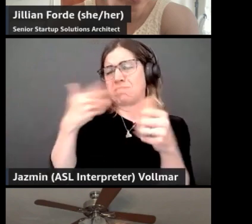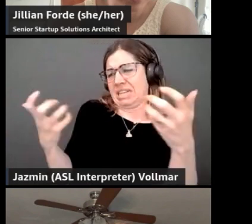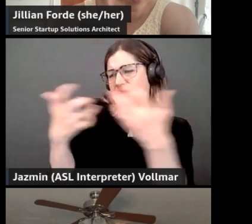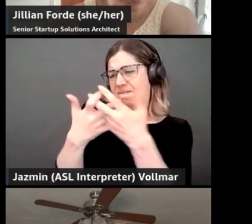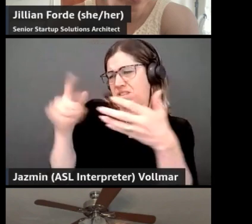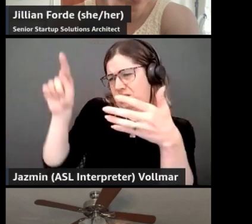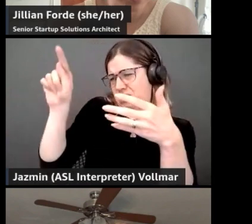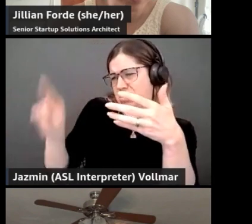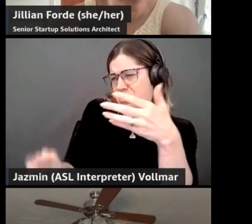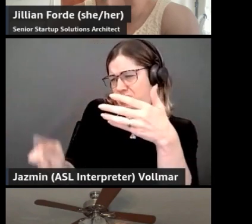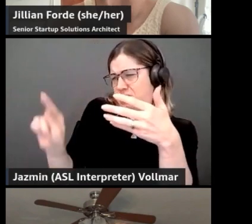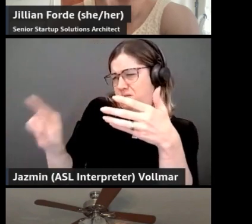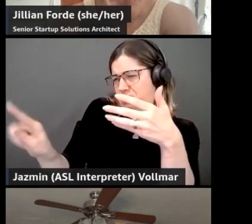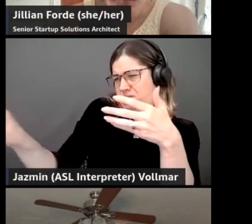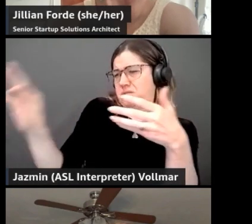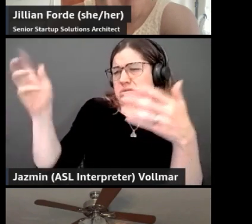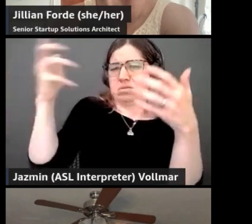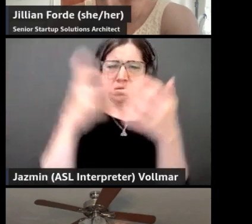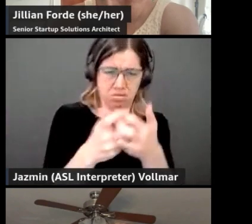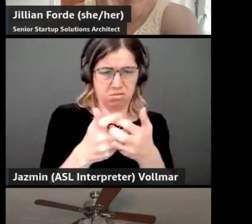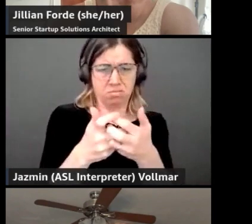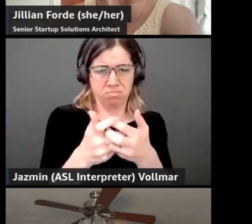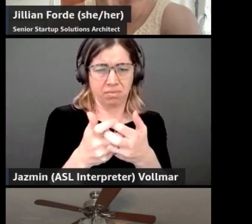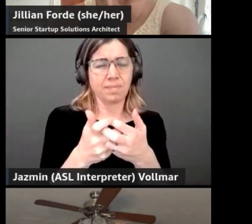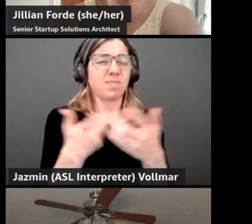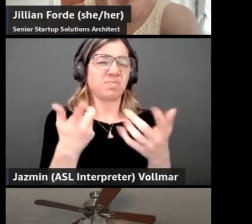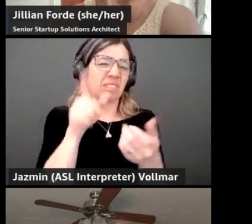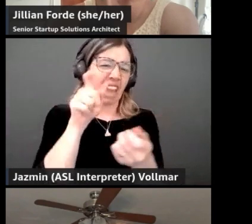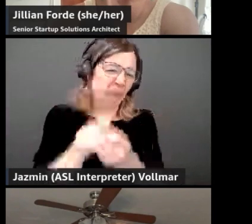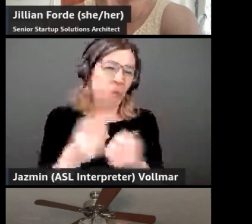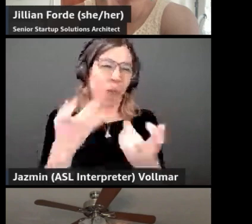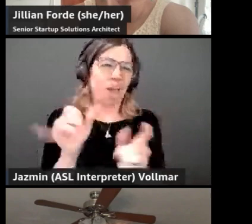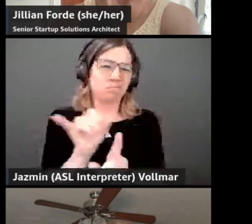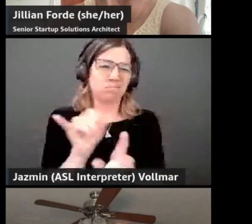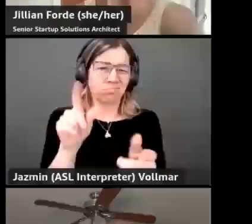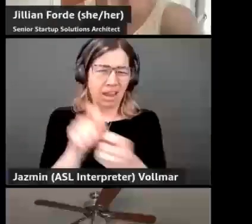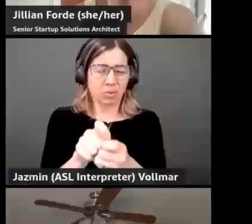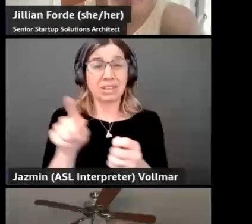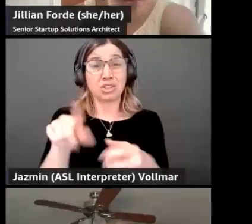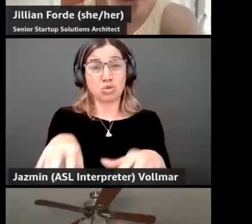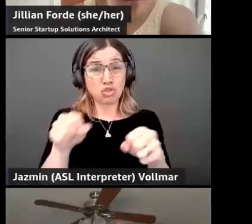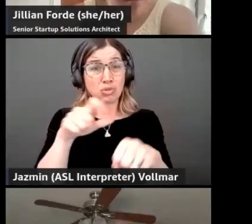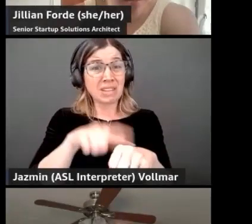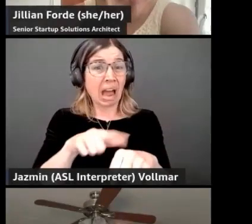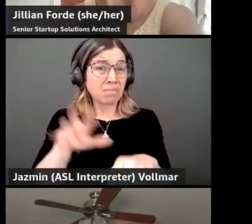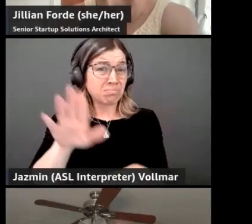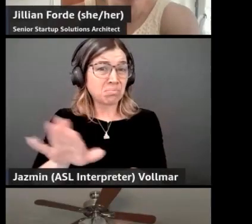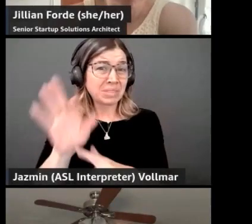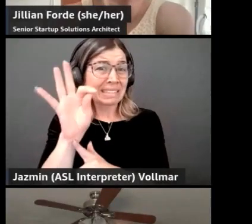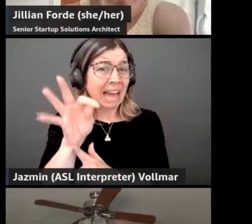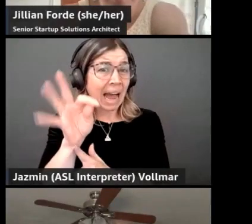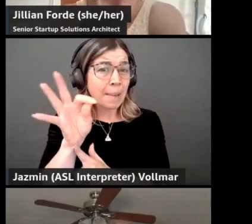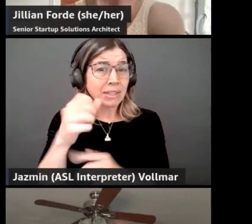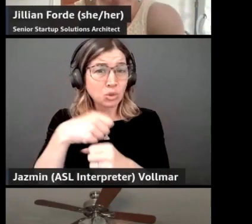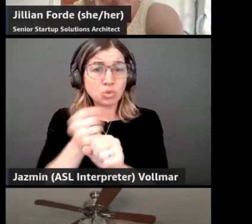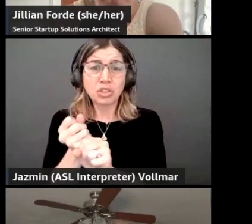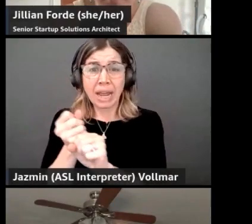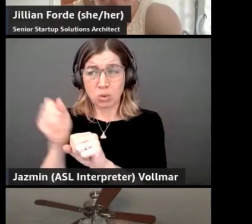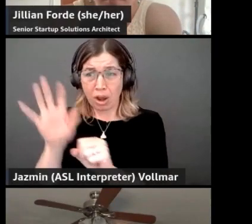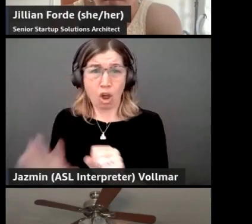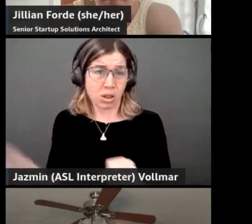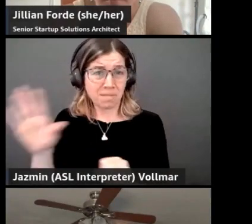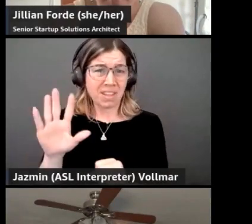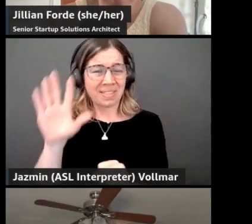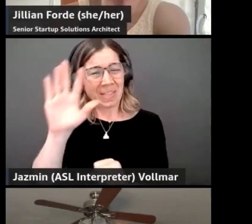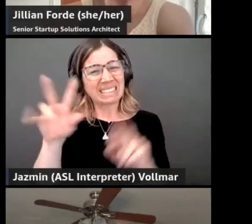accurate representation as possible. So that took a little bit of time. I think to generate all of that, it took about 9 minutes. That's the pie in